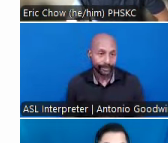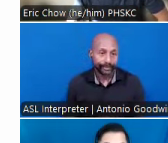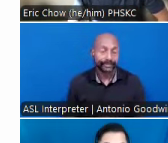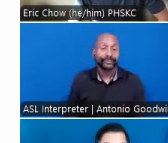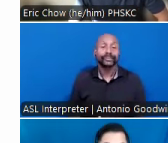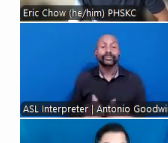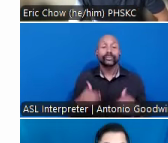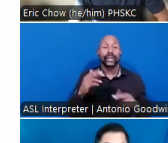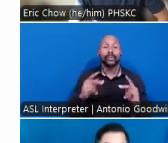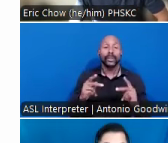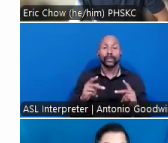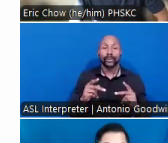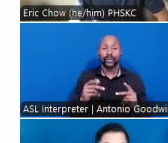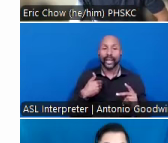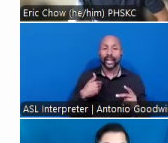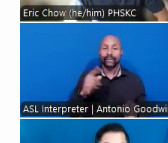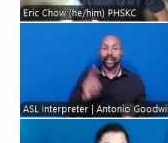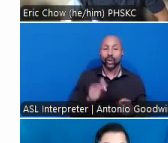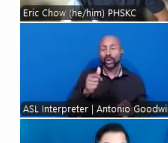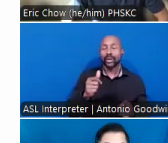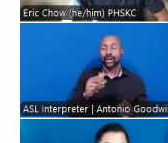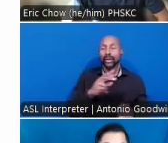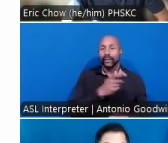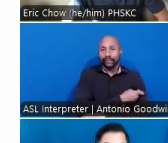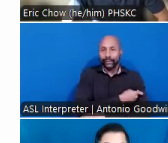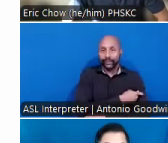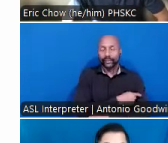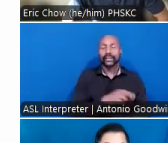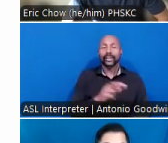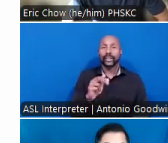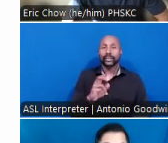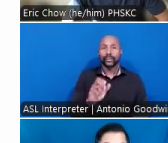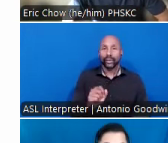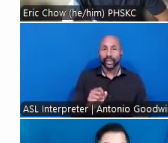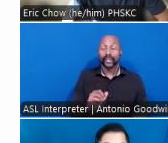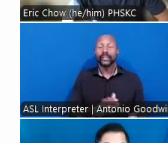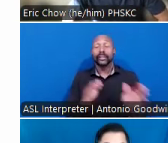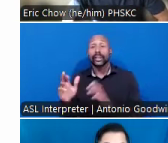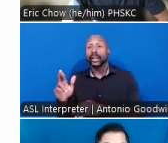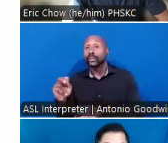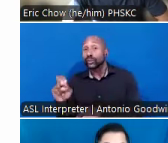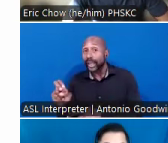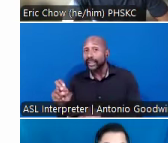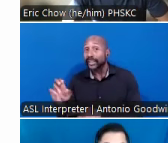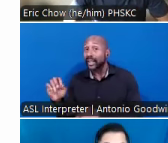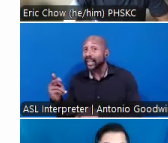rates. And we also see disparities by race and ethnicity, with Black and African American